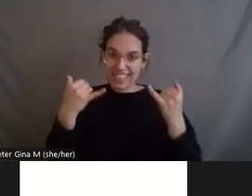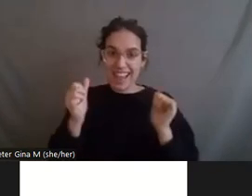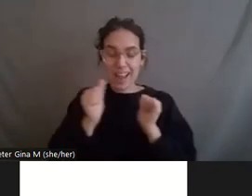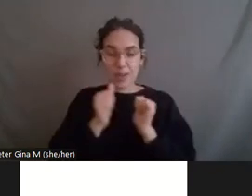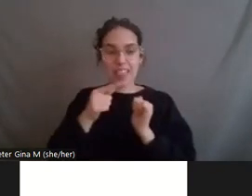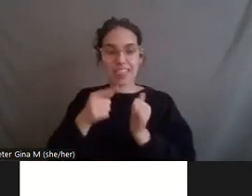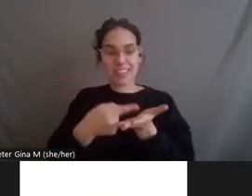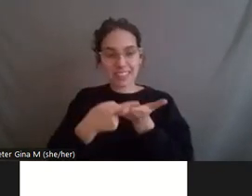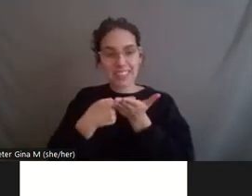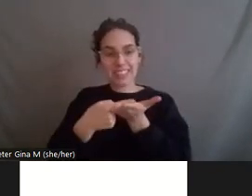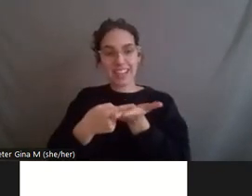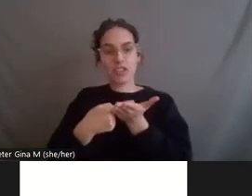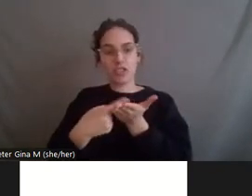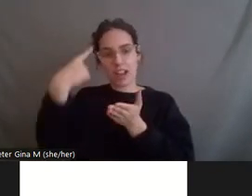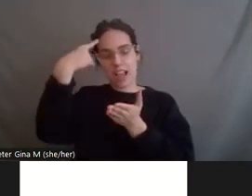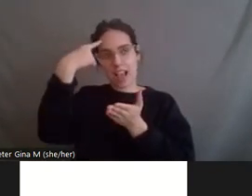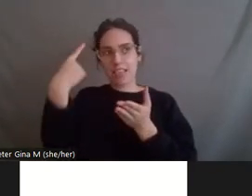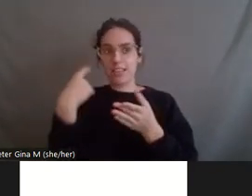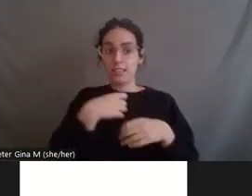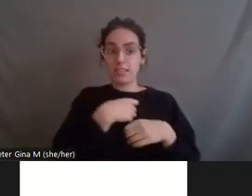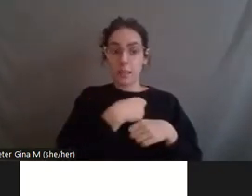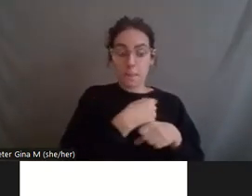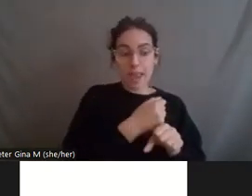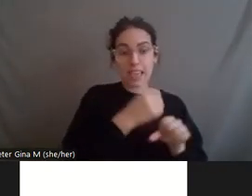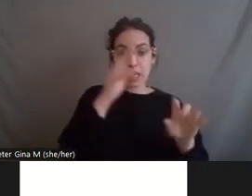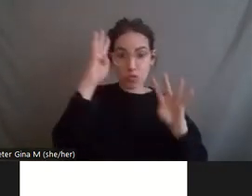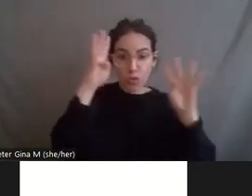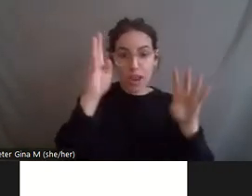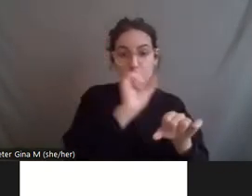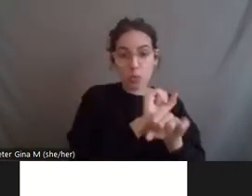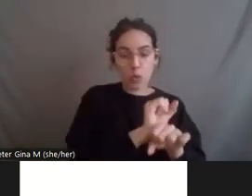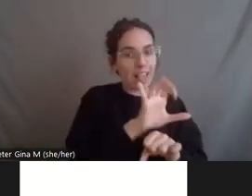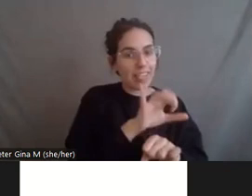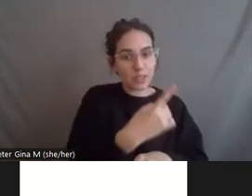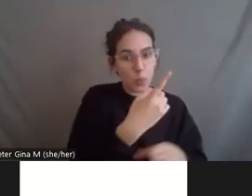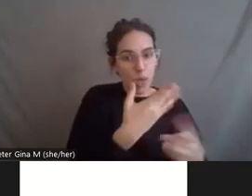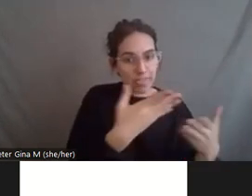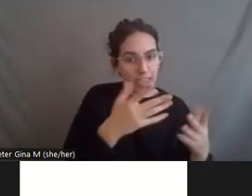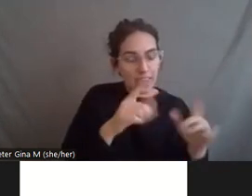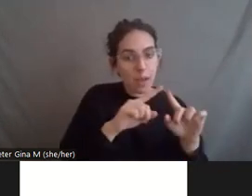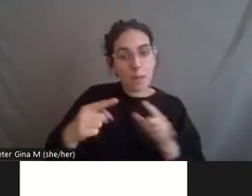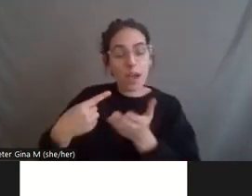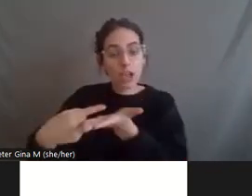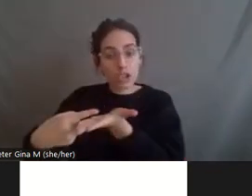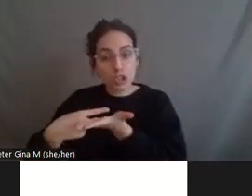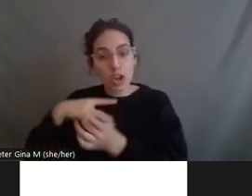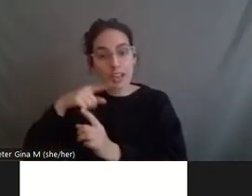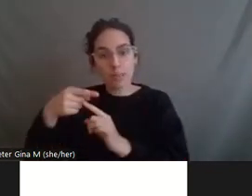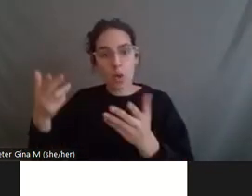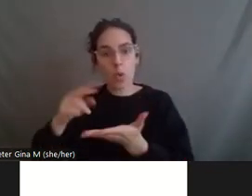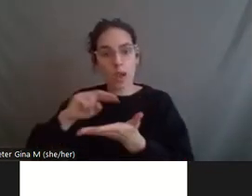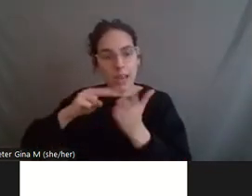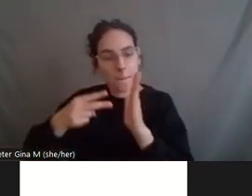discussion. I think making work is one thing, but I think talking about what it means specifically to